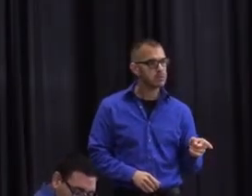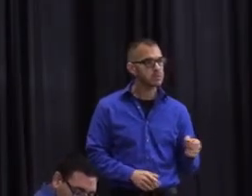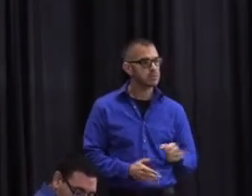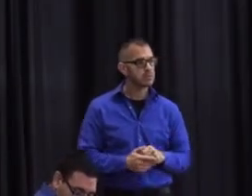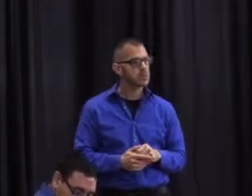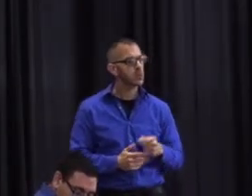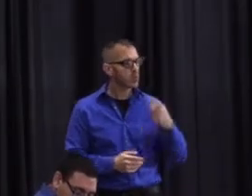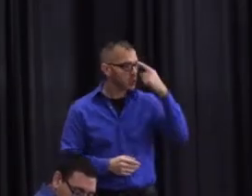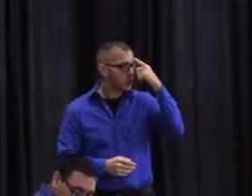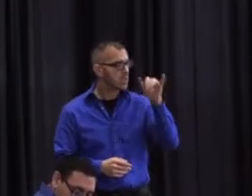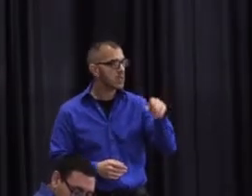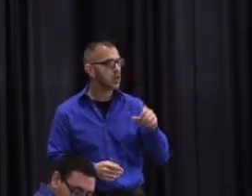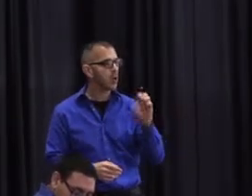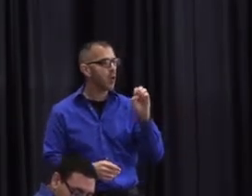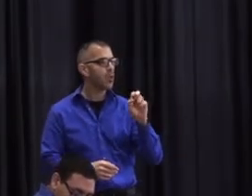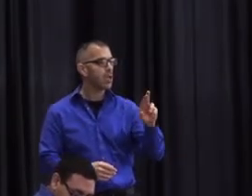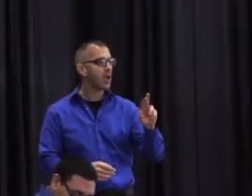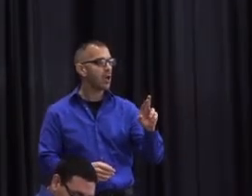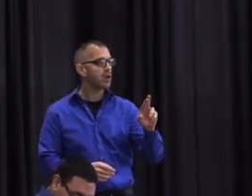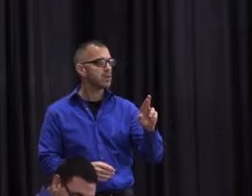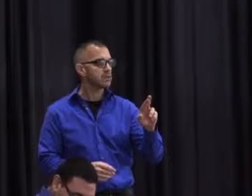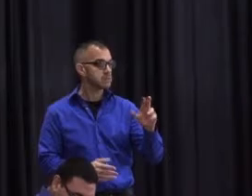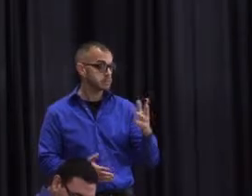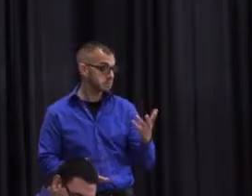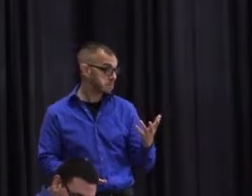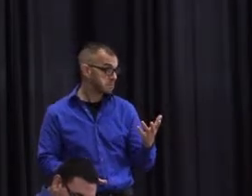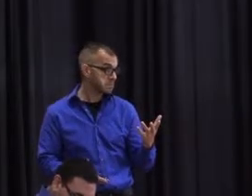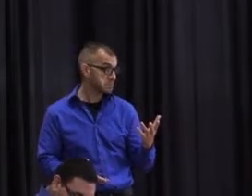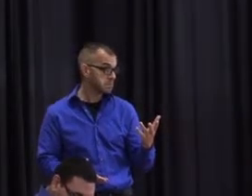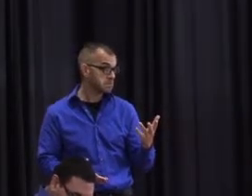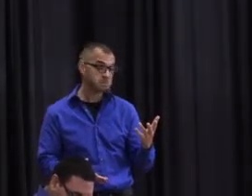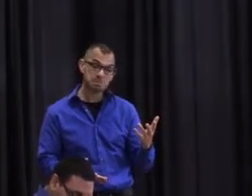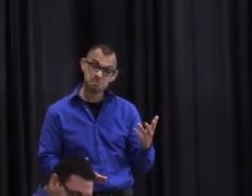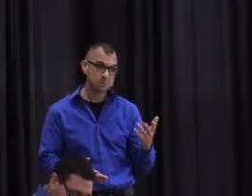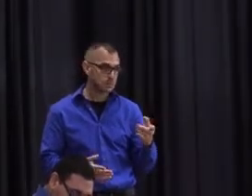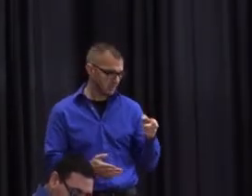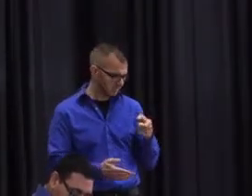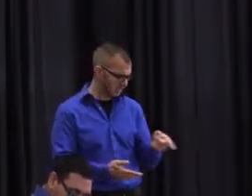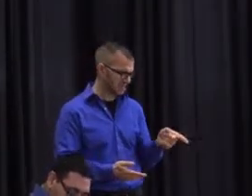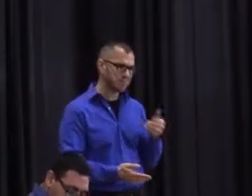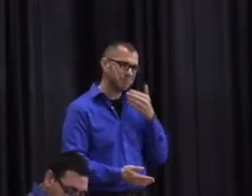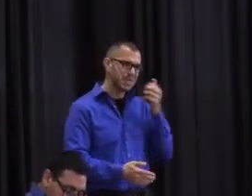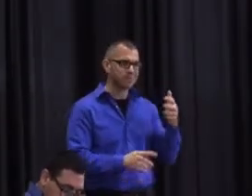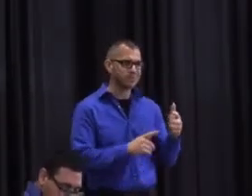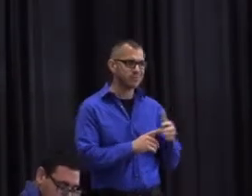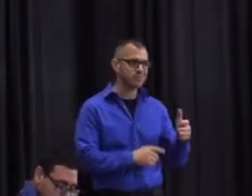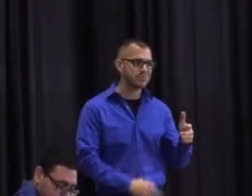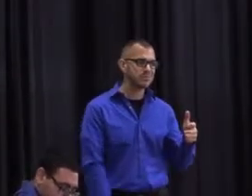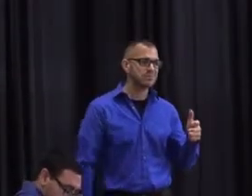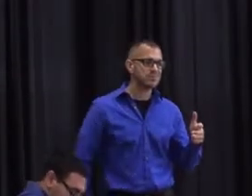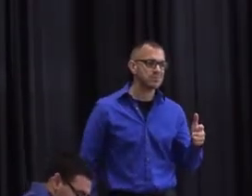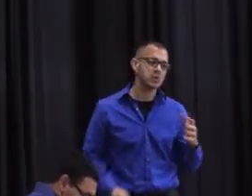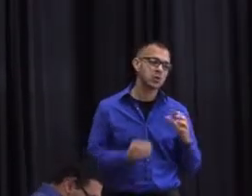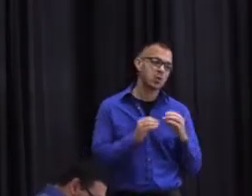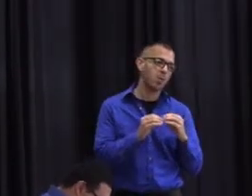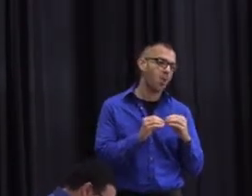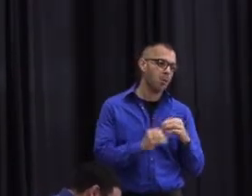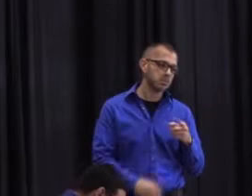I said, what do you think of this OER versus that? I said, this stuff is better. But there's